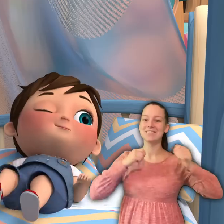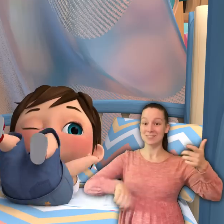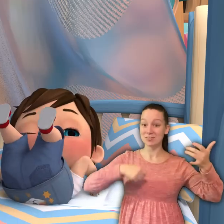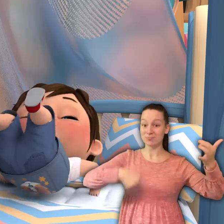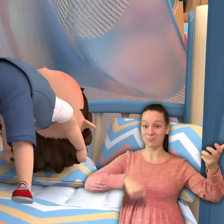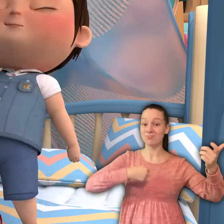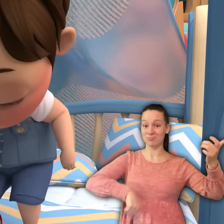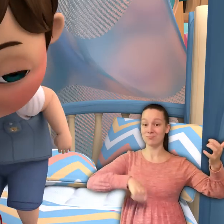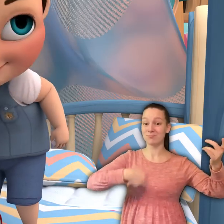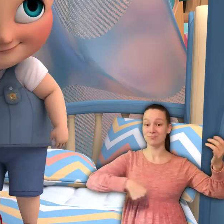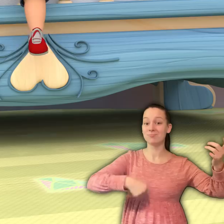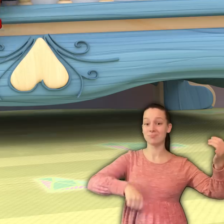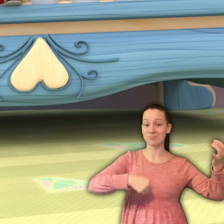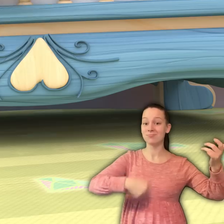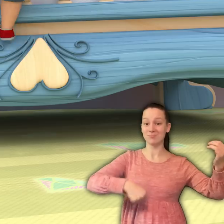thank you